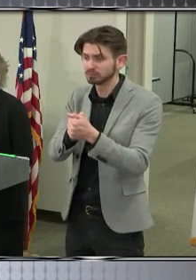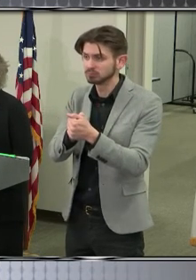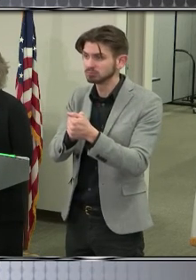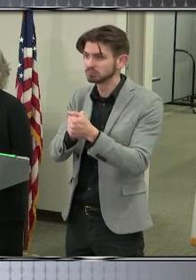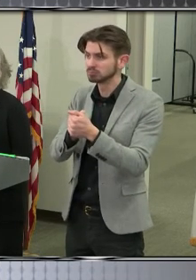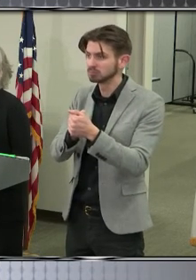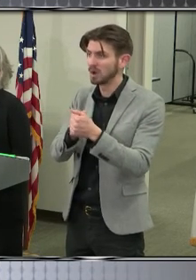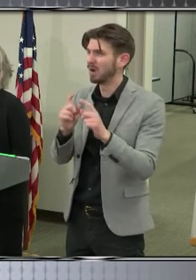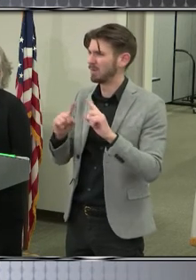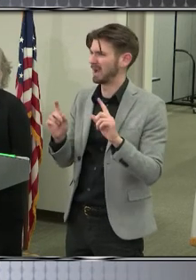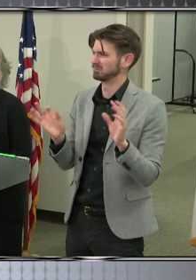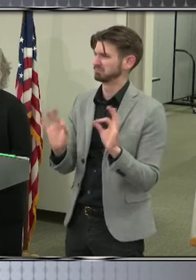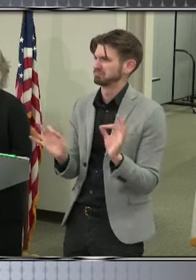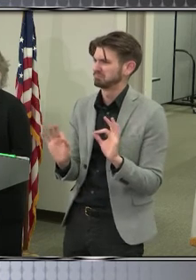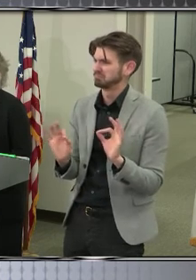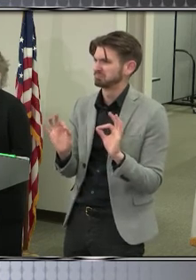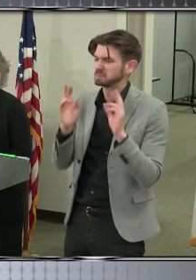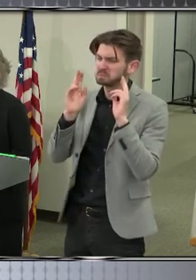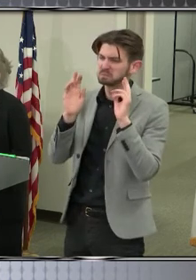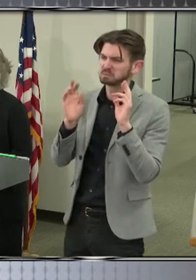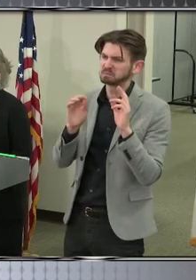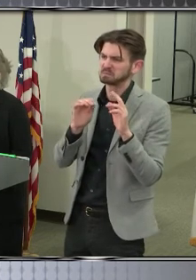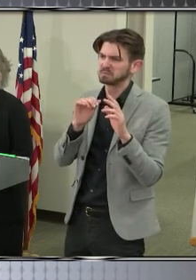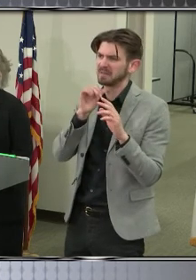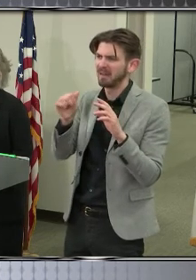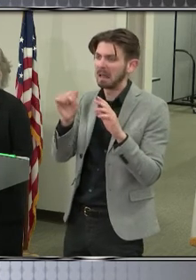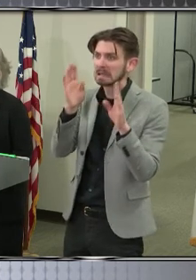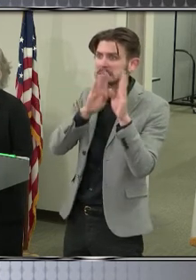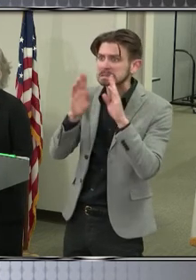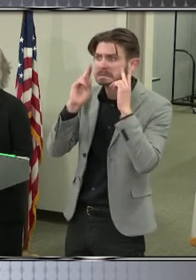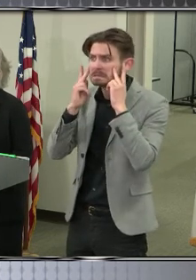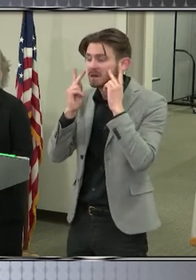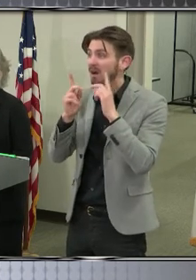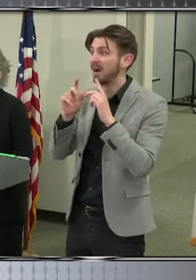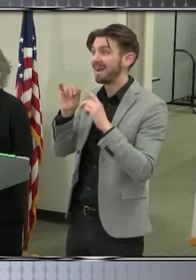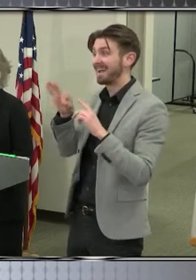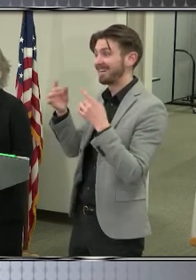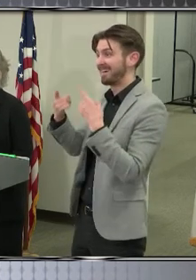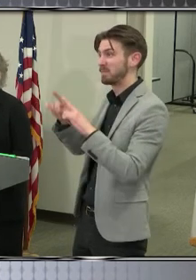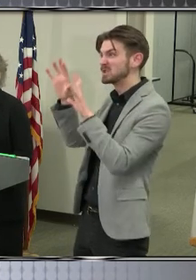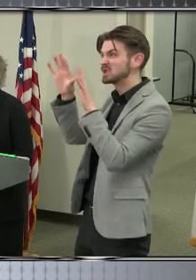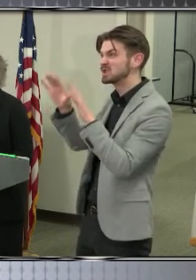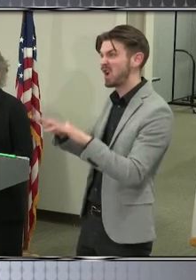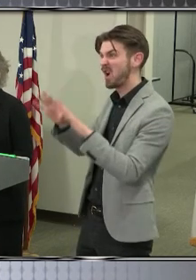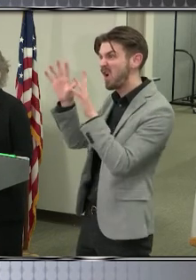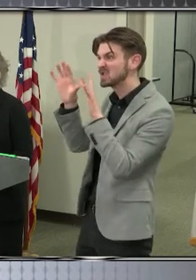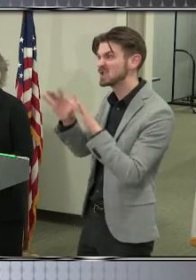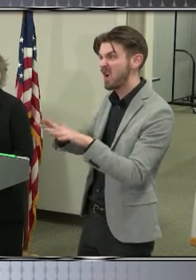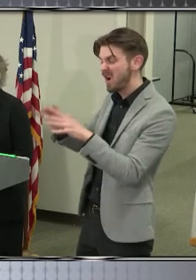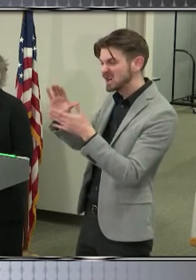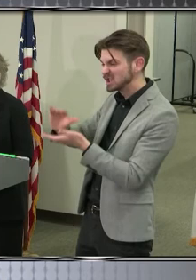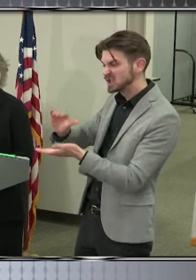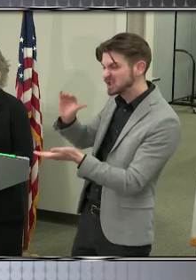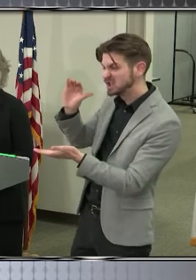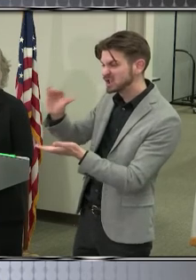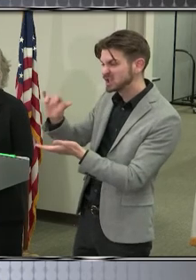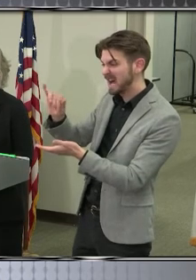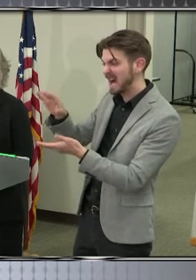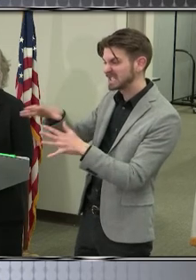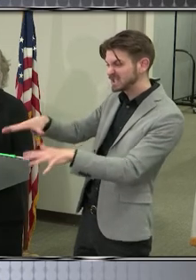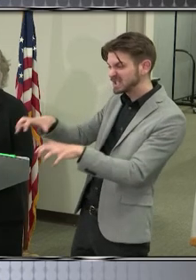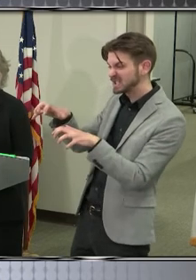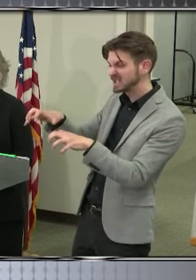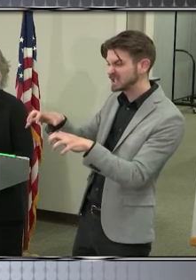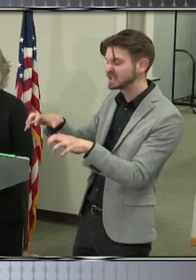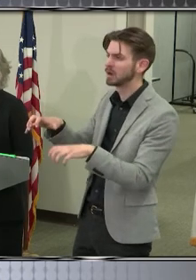snowstorm coming, we stop and rethink that, and we prepare a little different. We put a blanket, perhaps a shovel, some food and water in case we were to be in